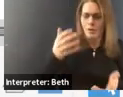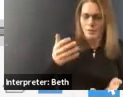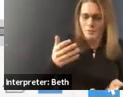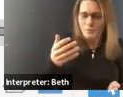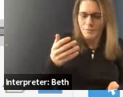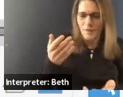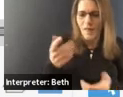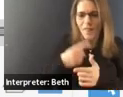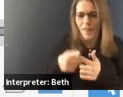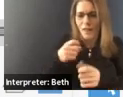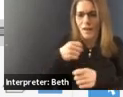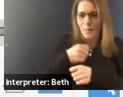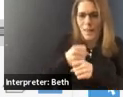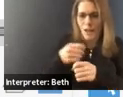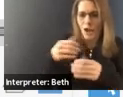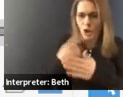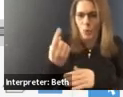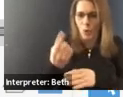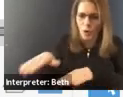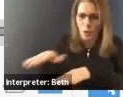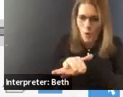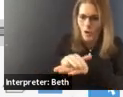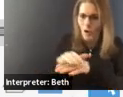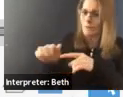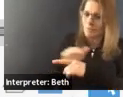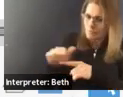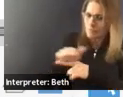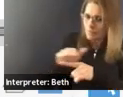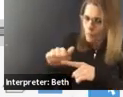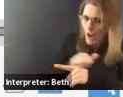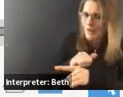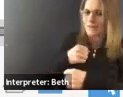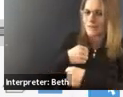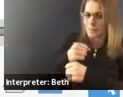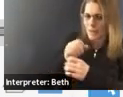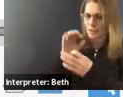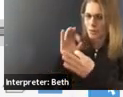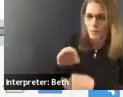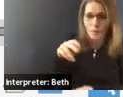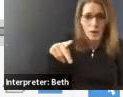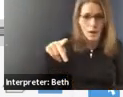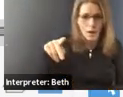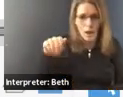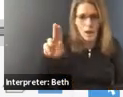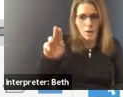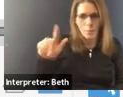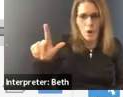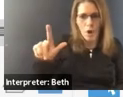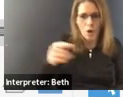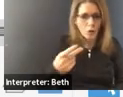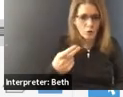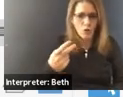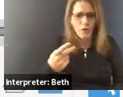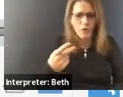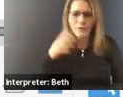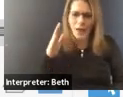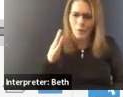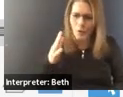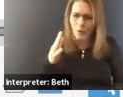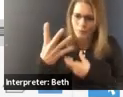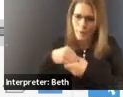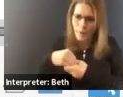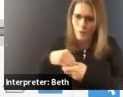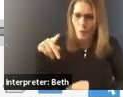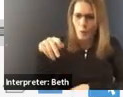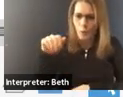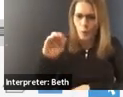Practice makes perfect. When Paul and I'll bring Paul in because we went to school together, right? In Paul